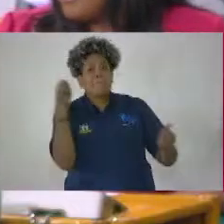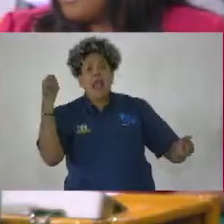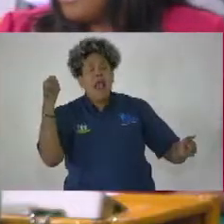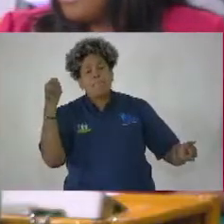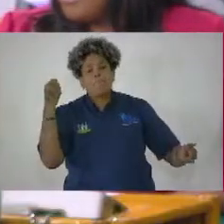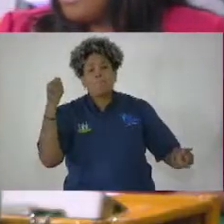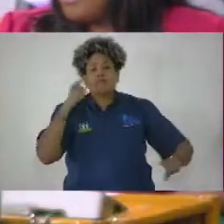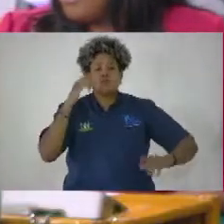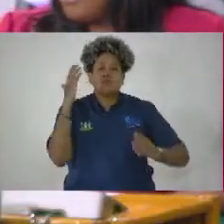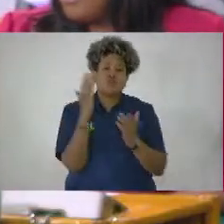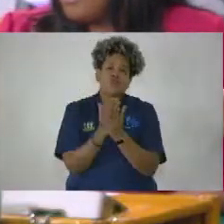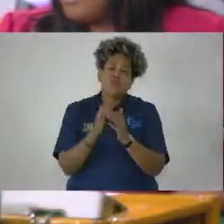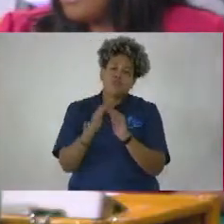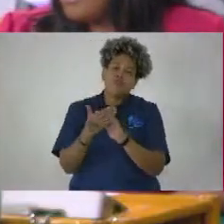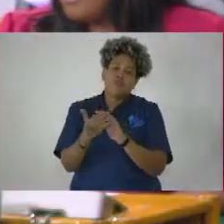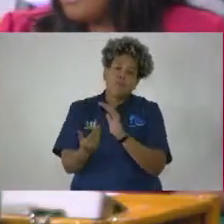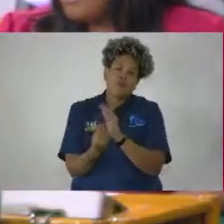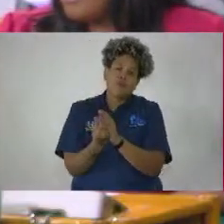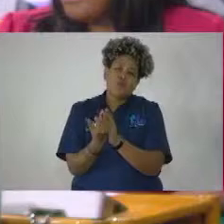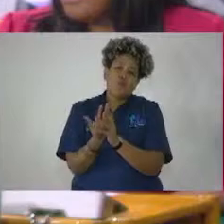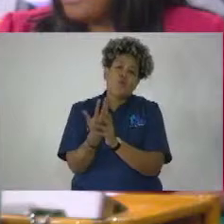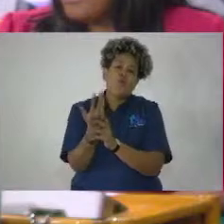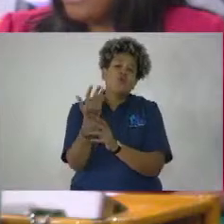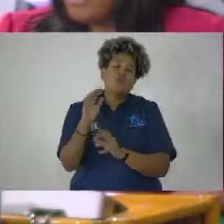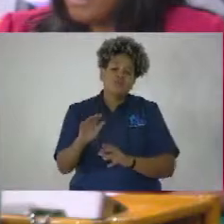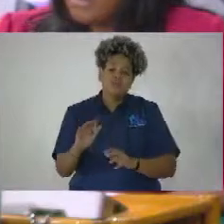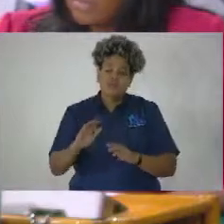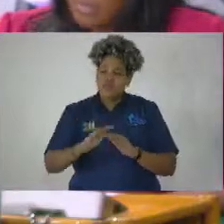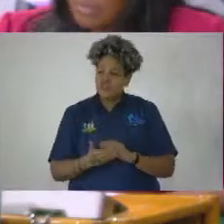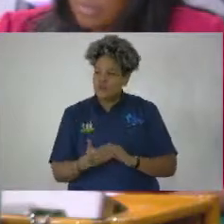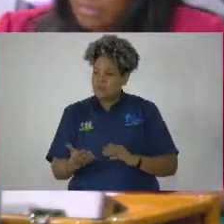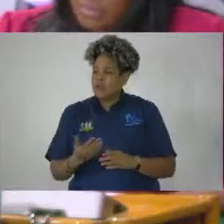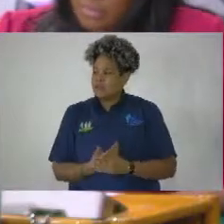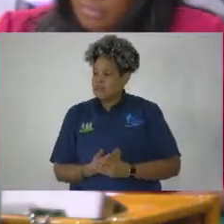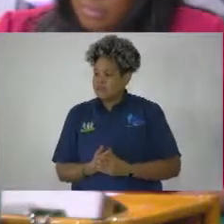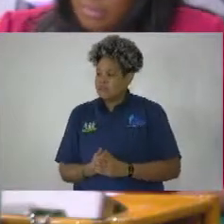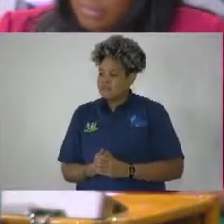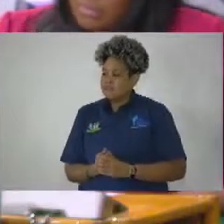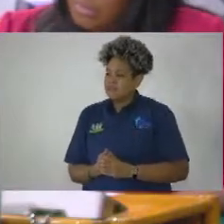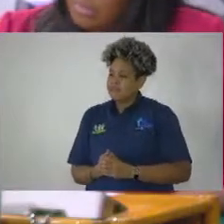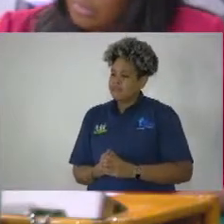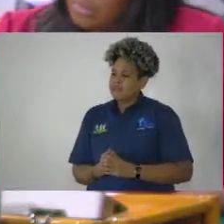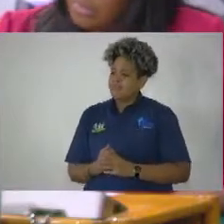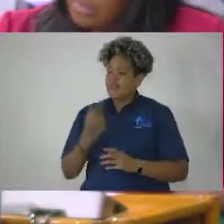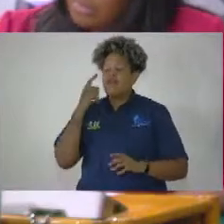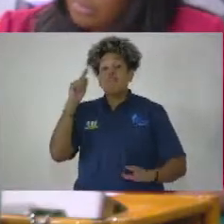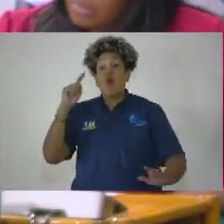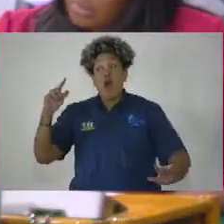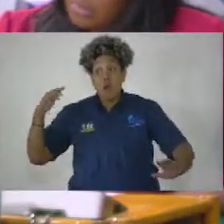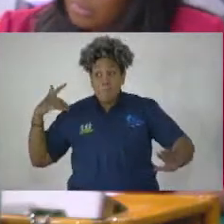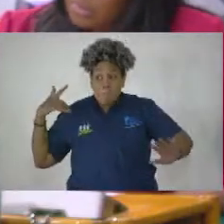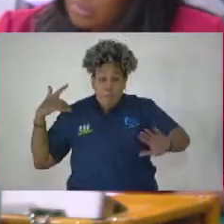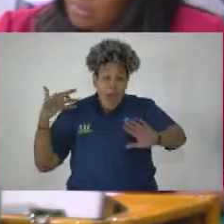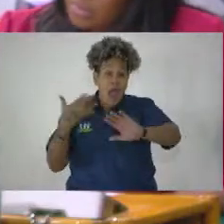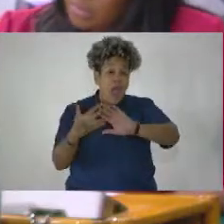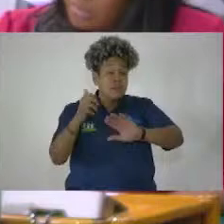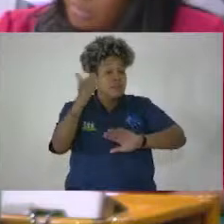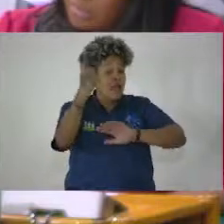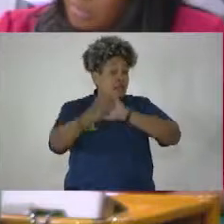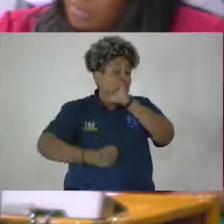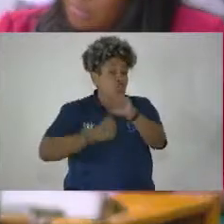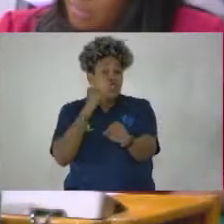to stop the growth momentum in Jamaica. Are you following me? For the past 10 years, Mr.